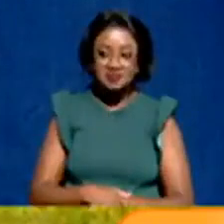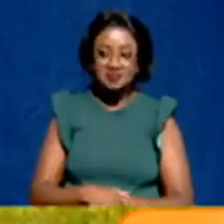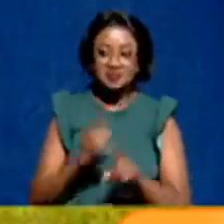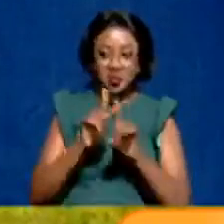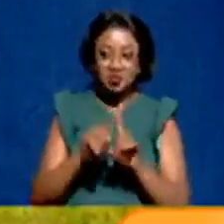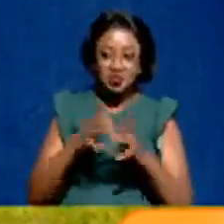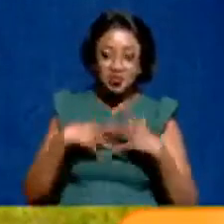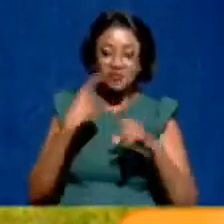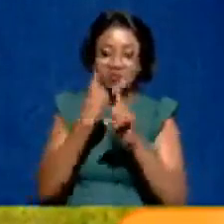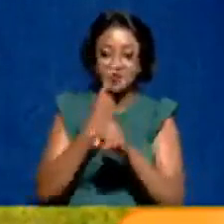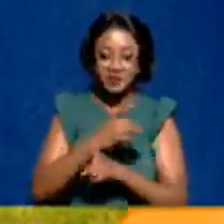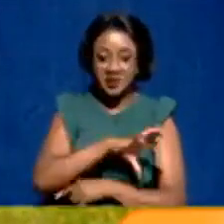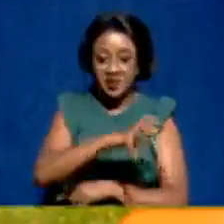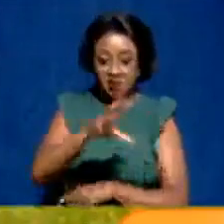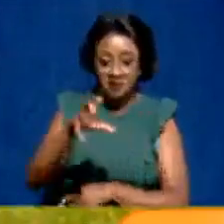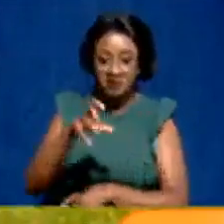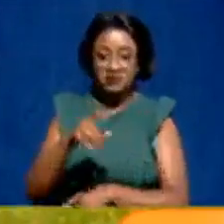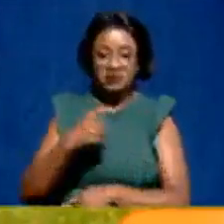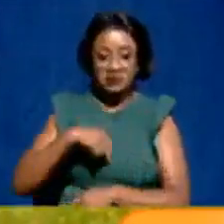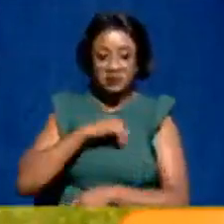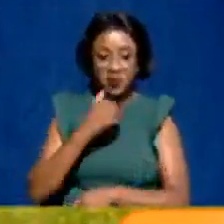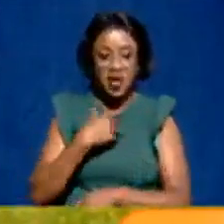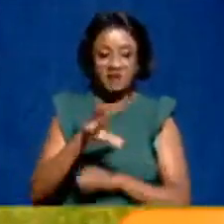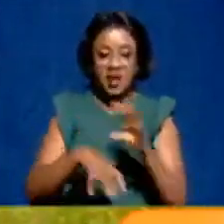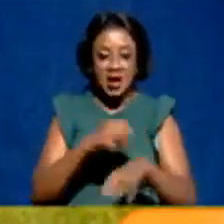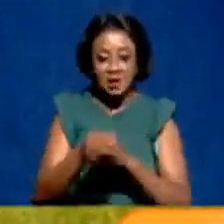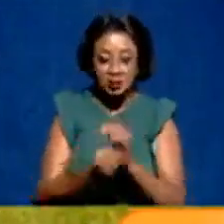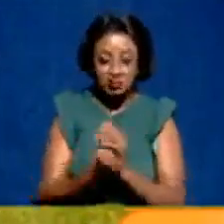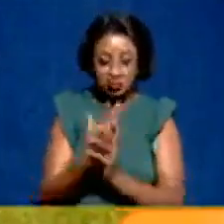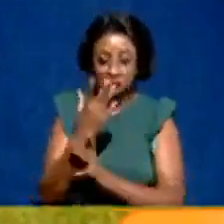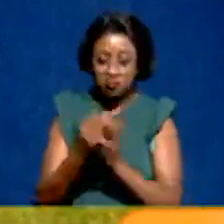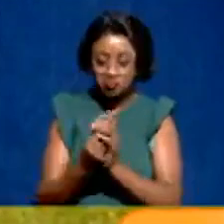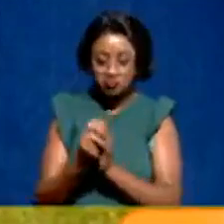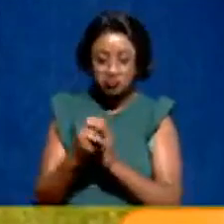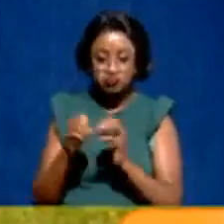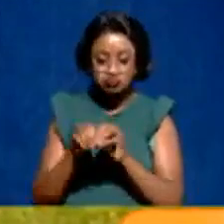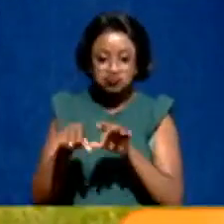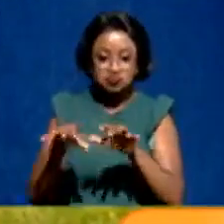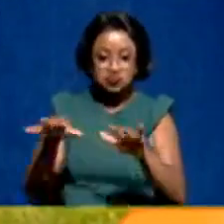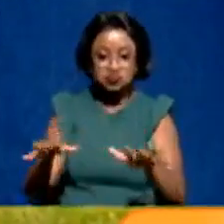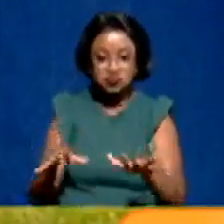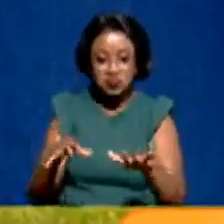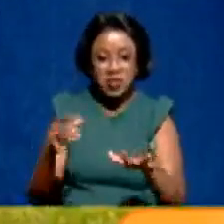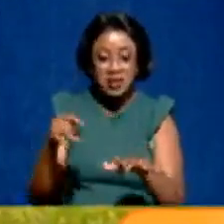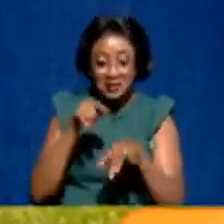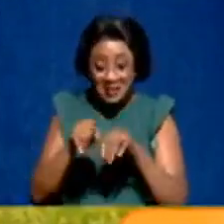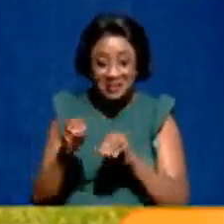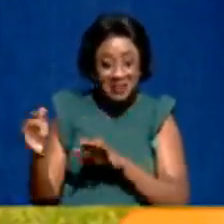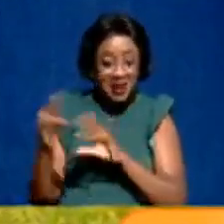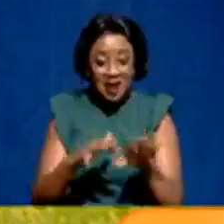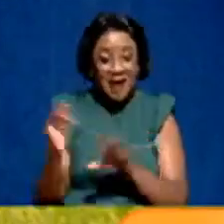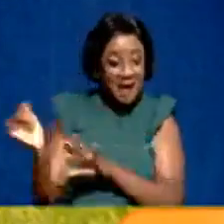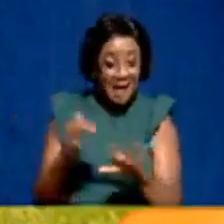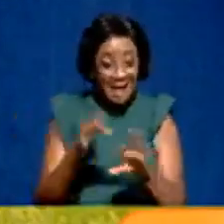counties we have an influx of animals coming into the delta And that is not good for us because now we are